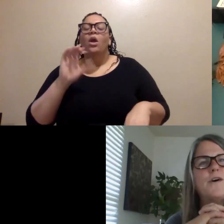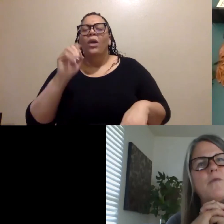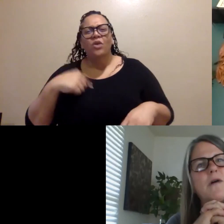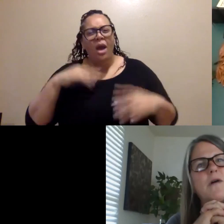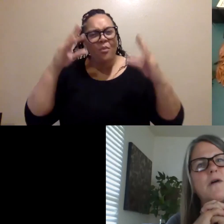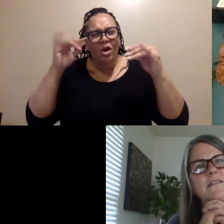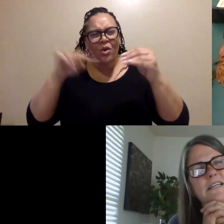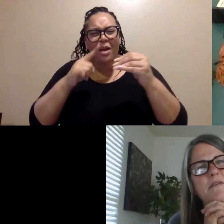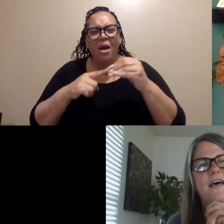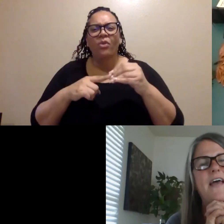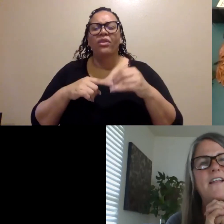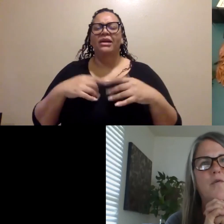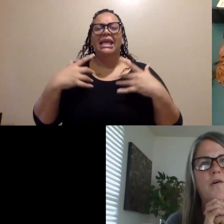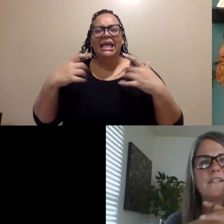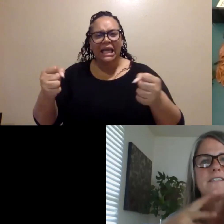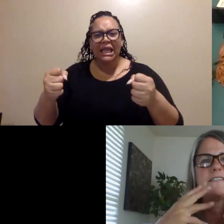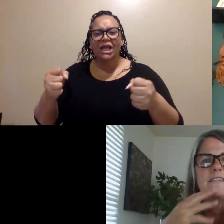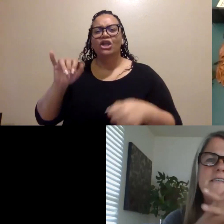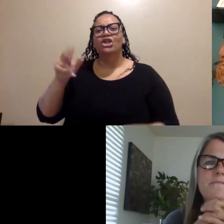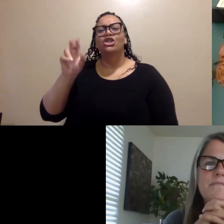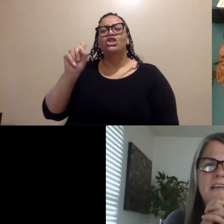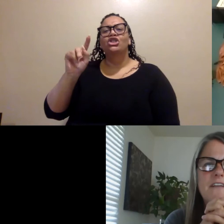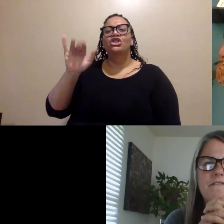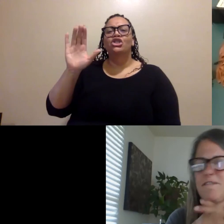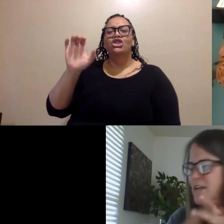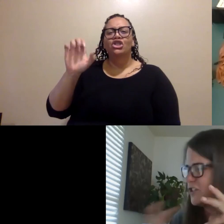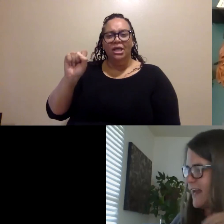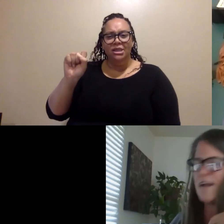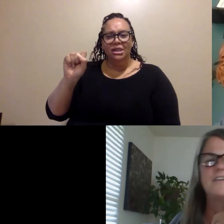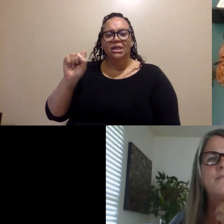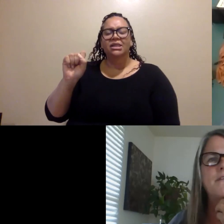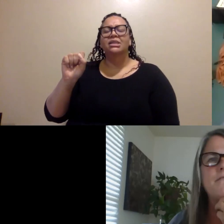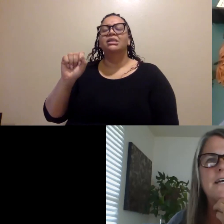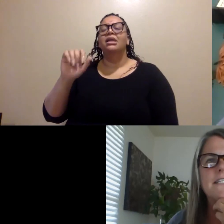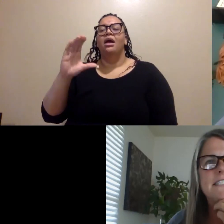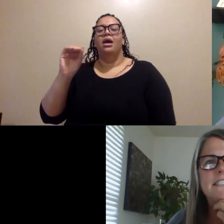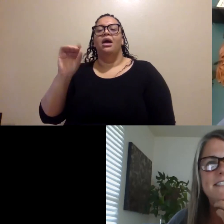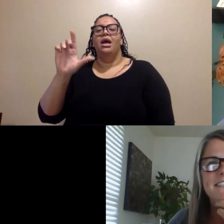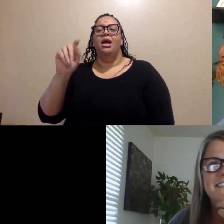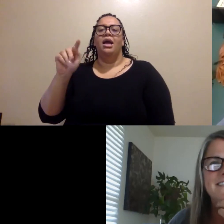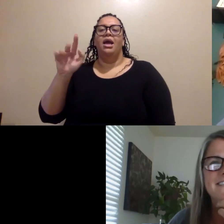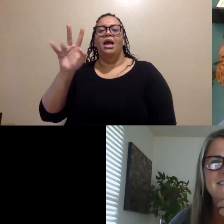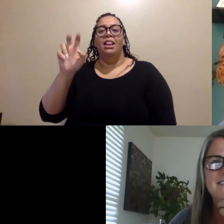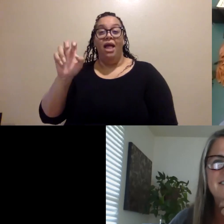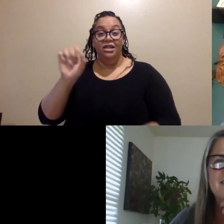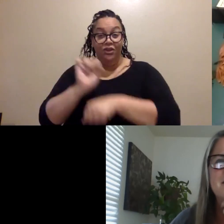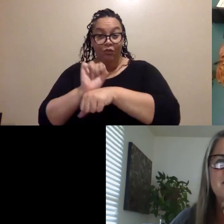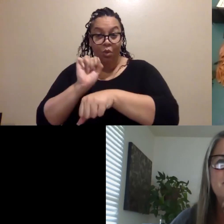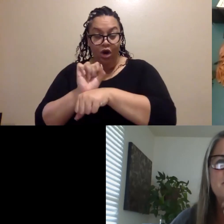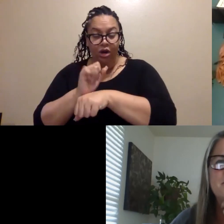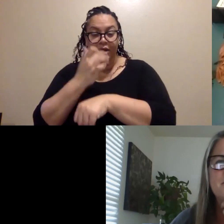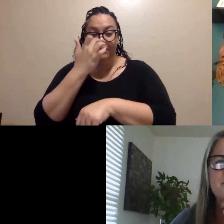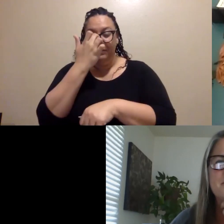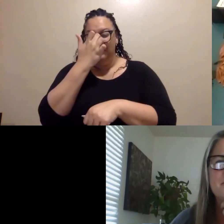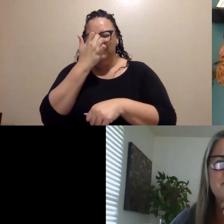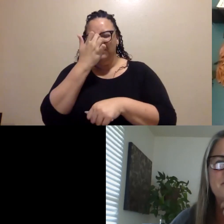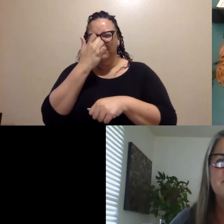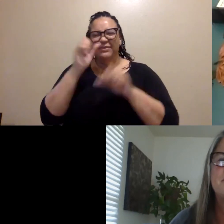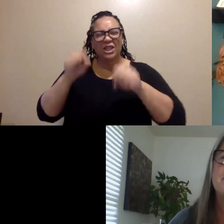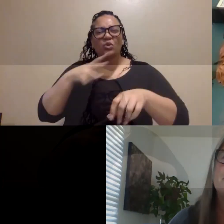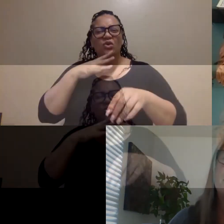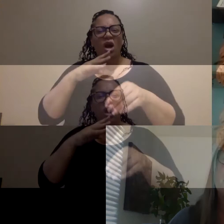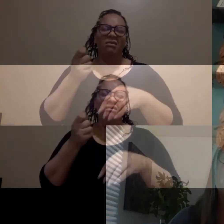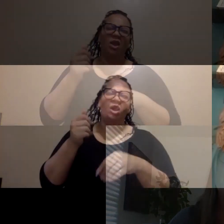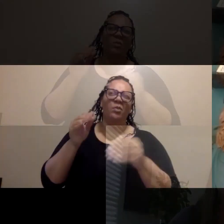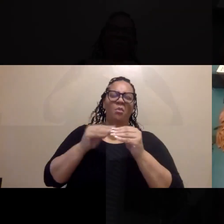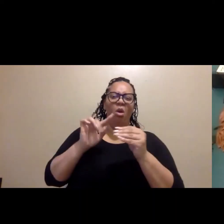Justice collective work. Tell me about that a little more. Just kind of flesh that out a little bit for us. Yeah, the Healing Justice Collective work.